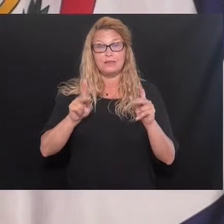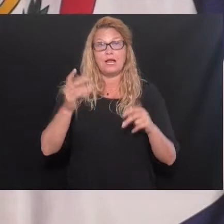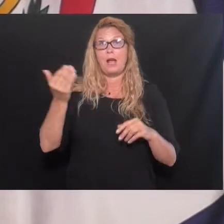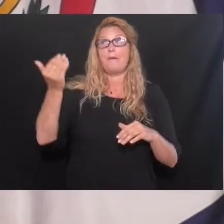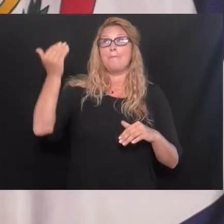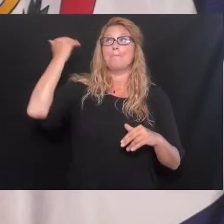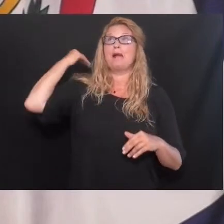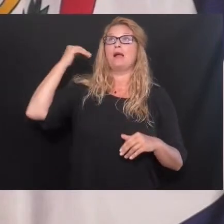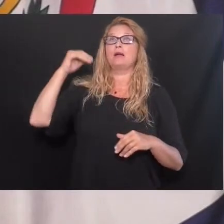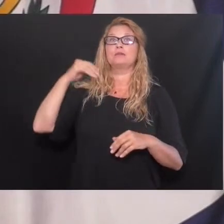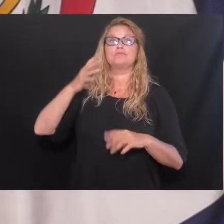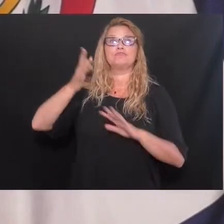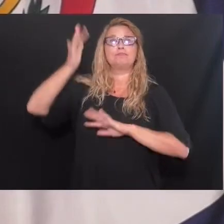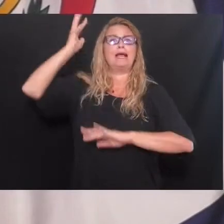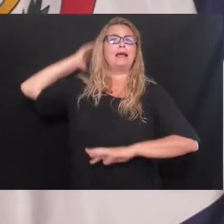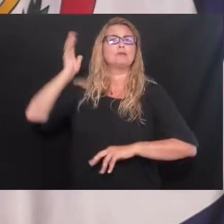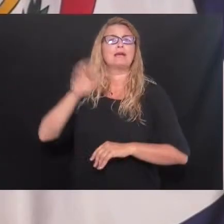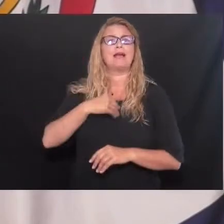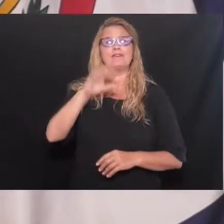mine disaster,